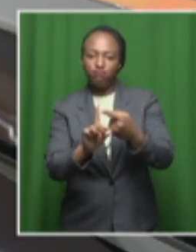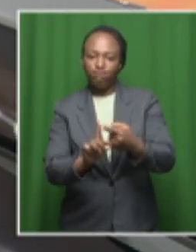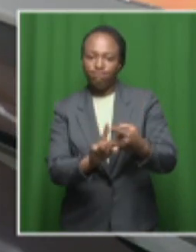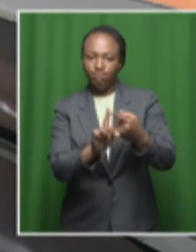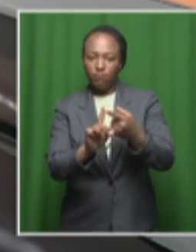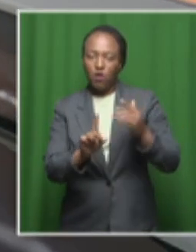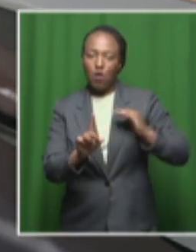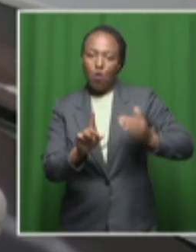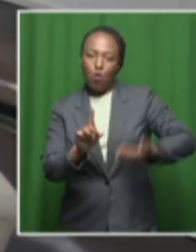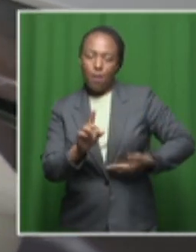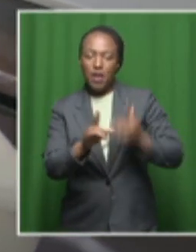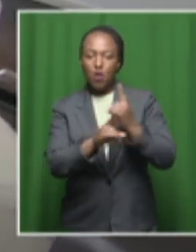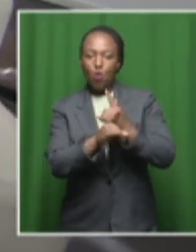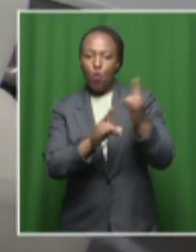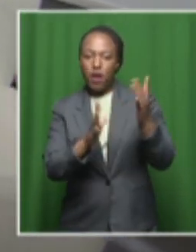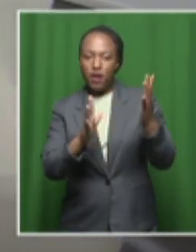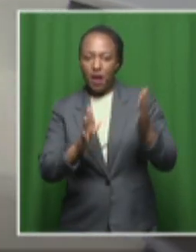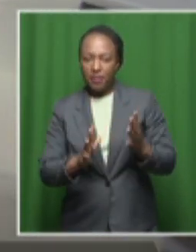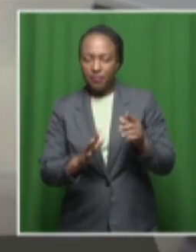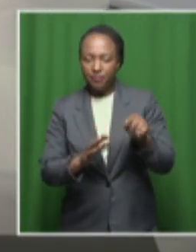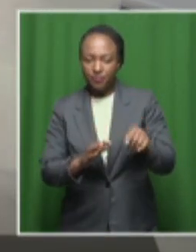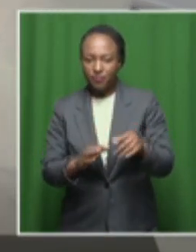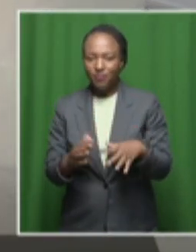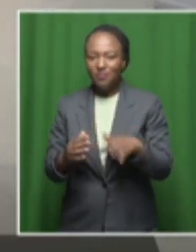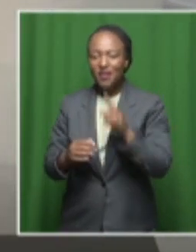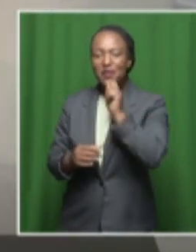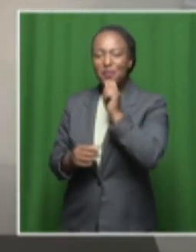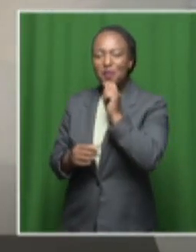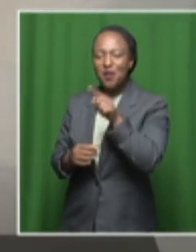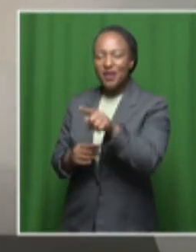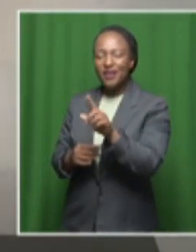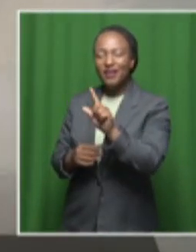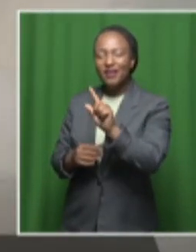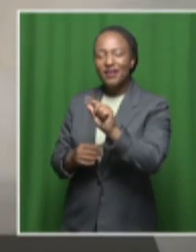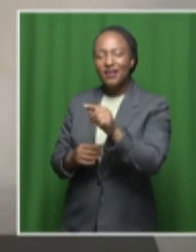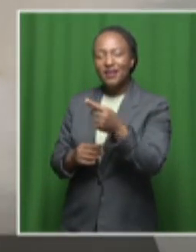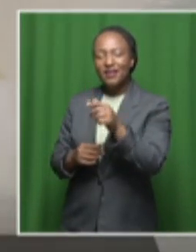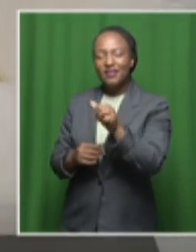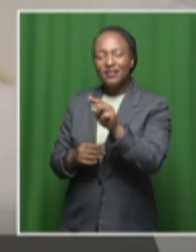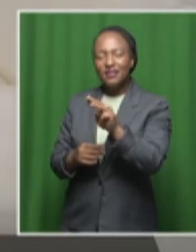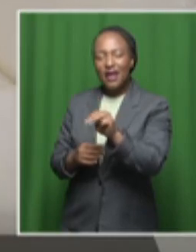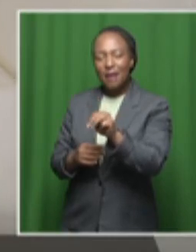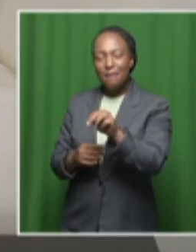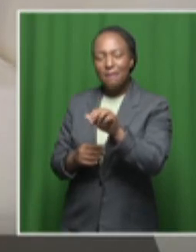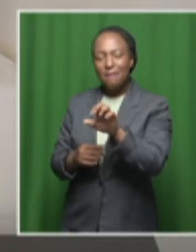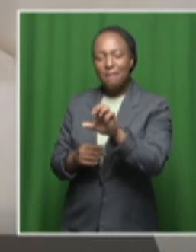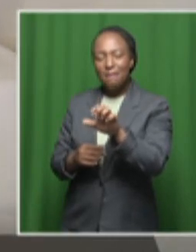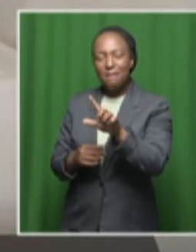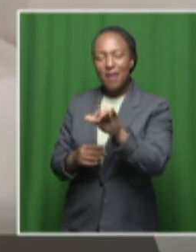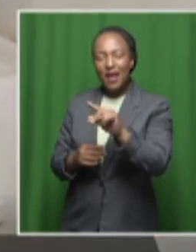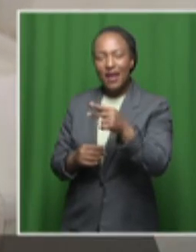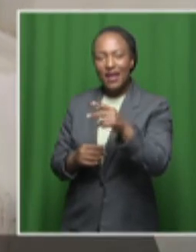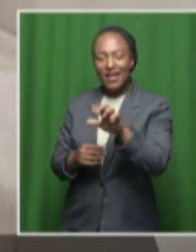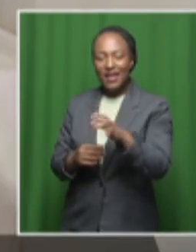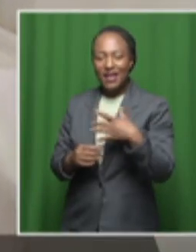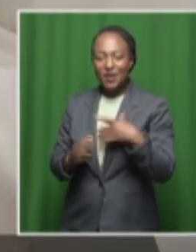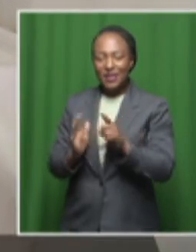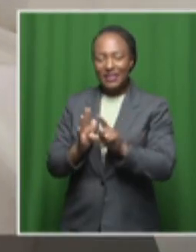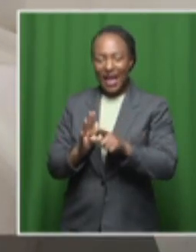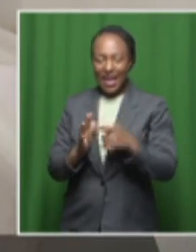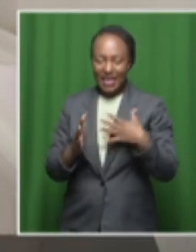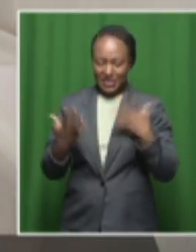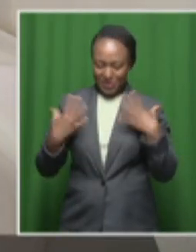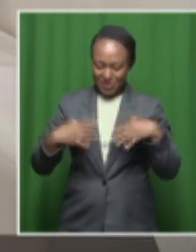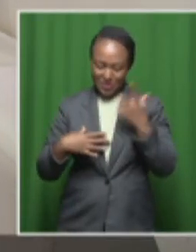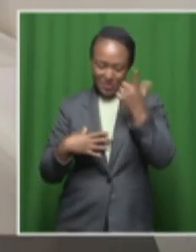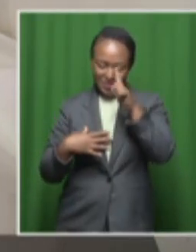race winner. But firstly, a good morning to you, Thembelihle. Thank you so much for joining us, looking all nice and stylish. And South African.